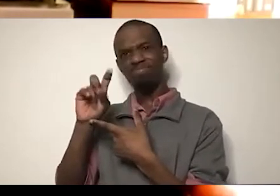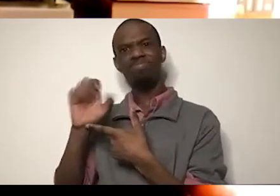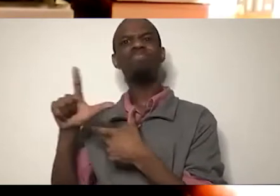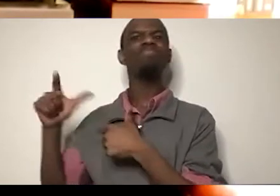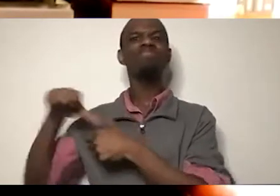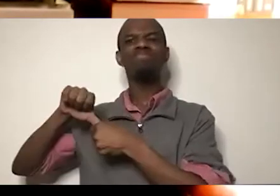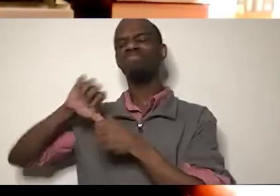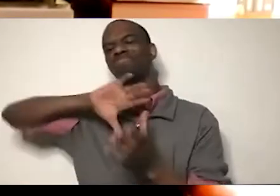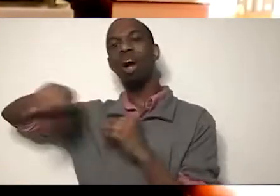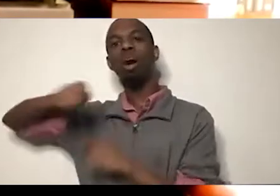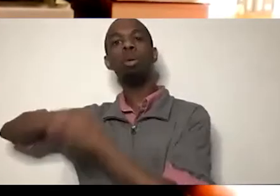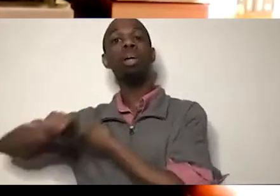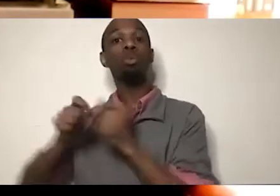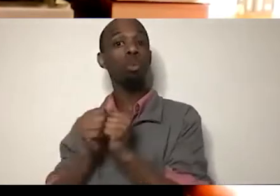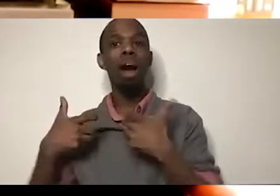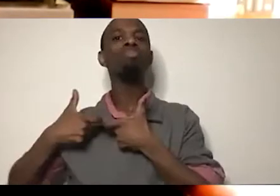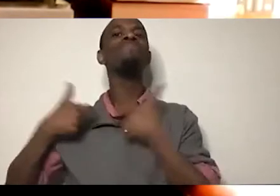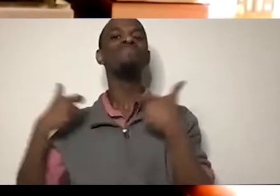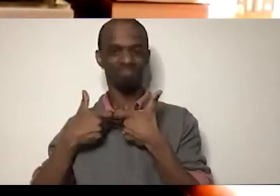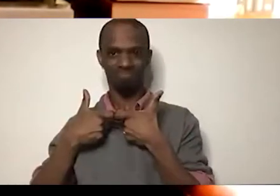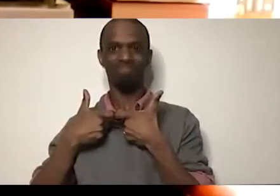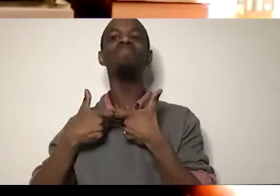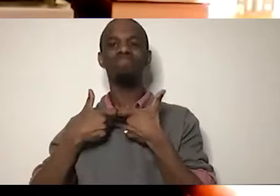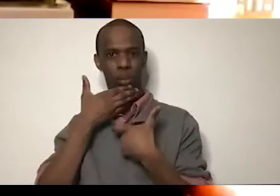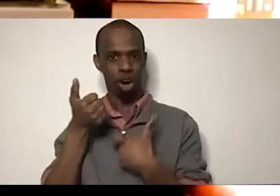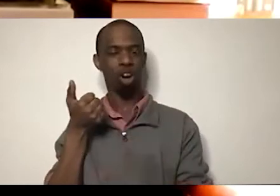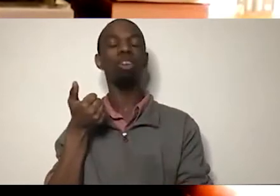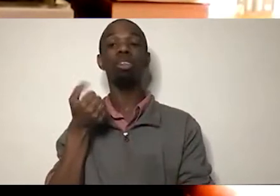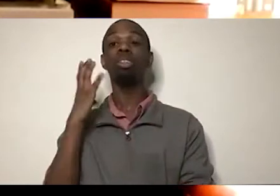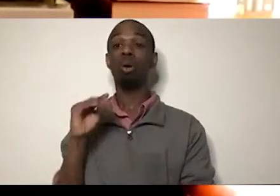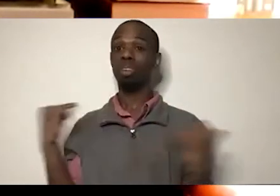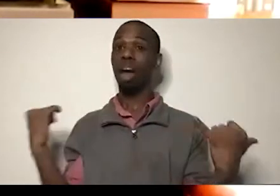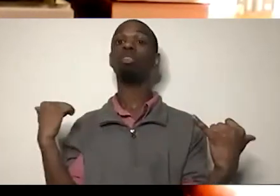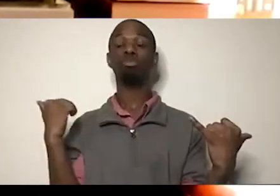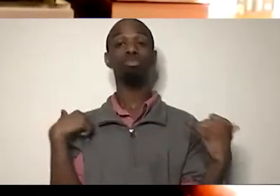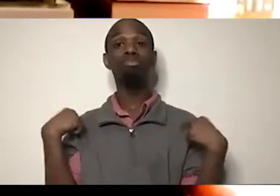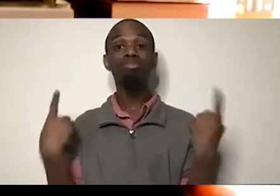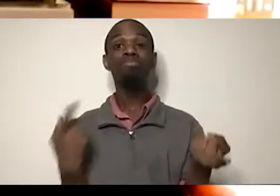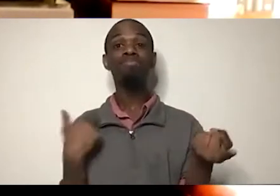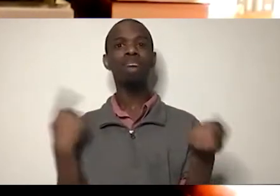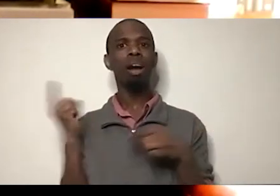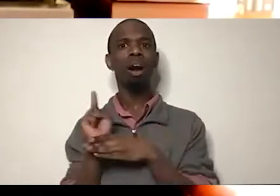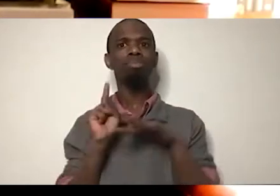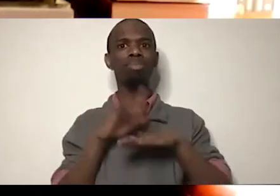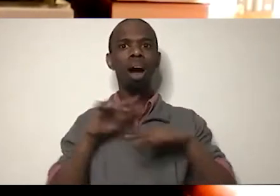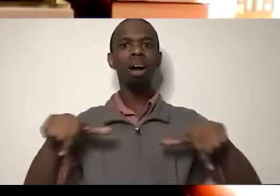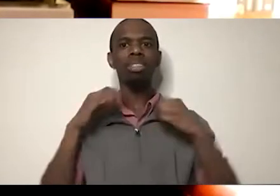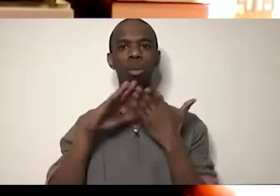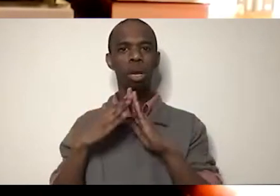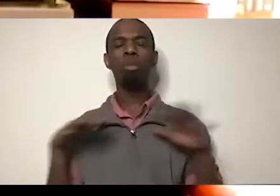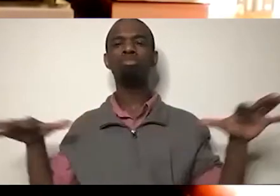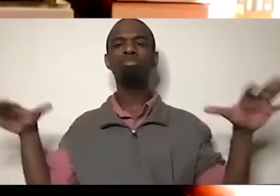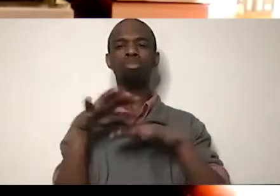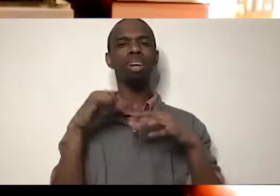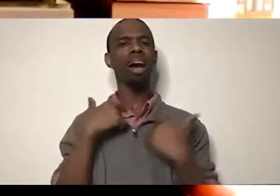turn to provide some leadership, help educate everyone around this issue. And so for 6 long years under Mayor